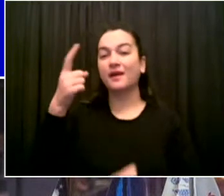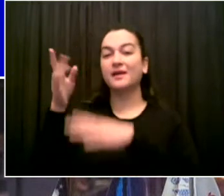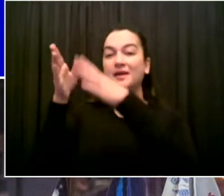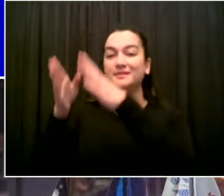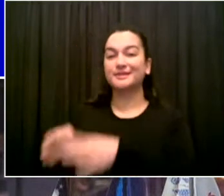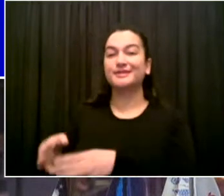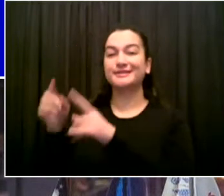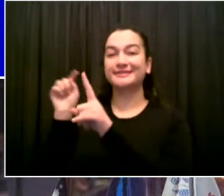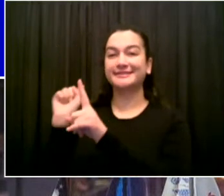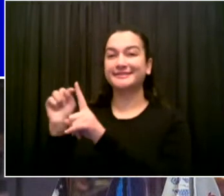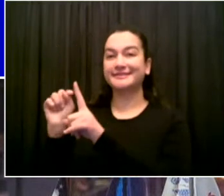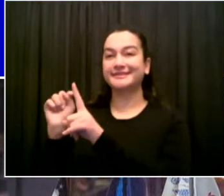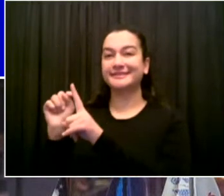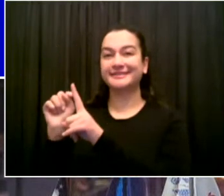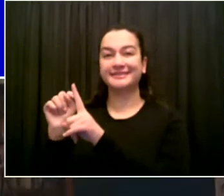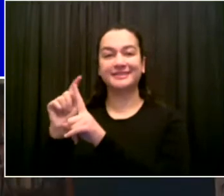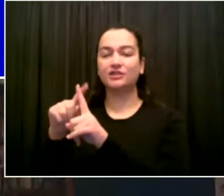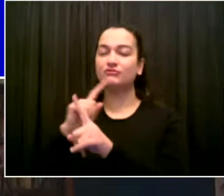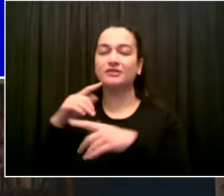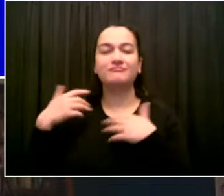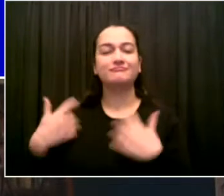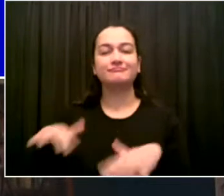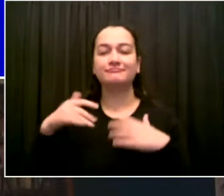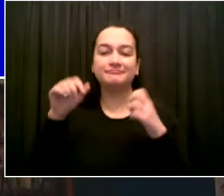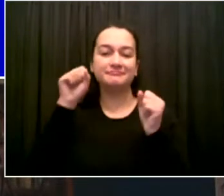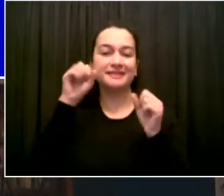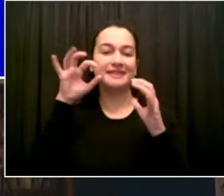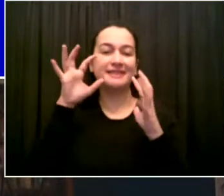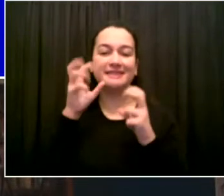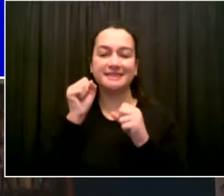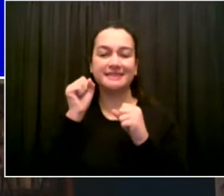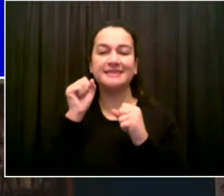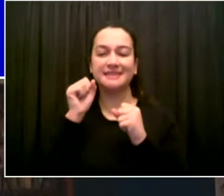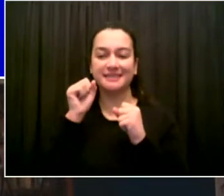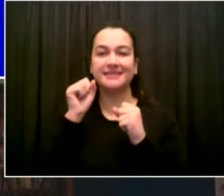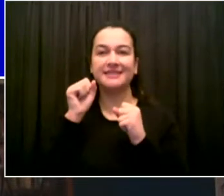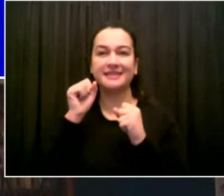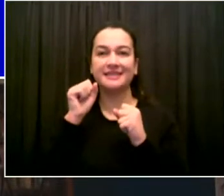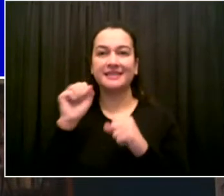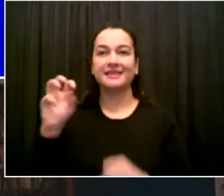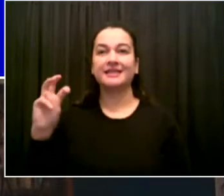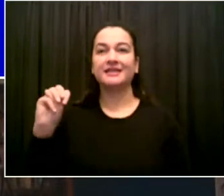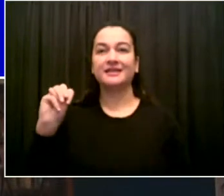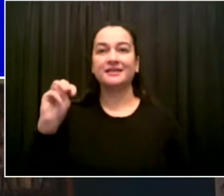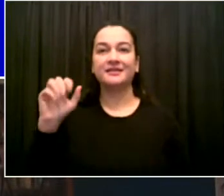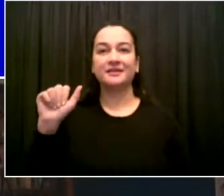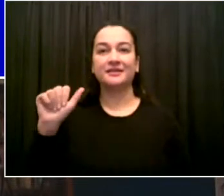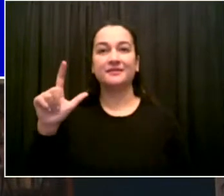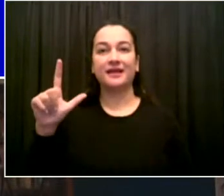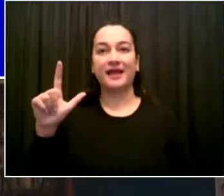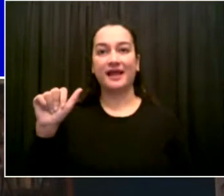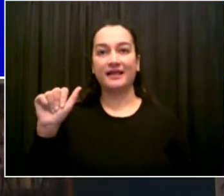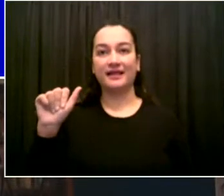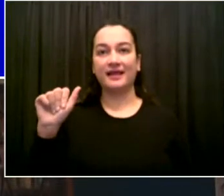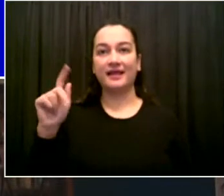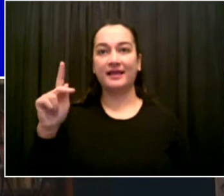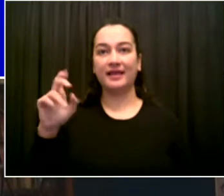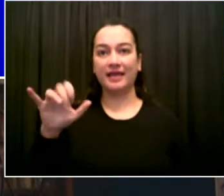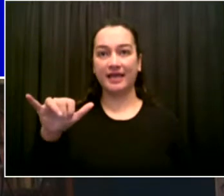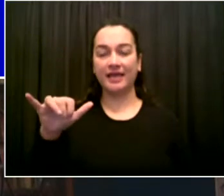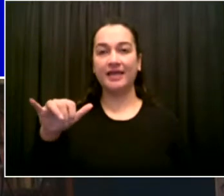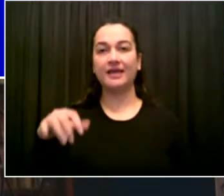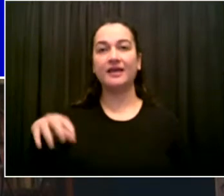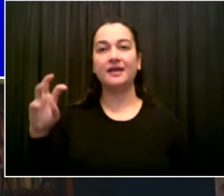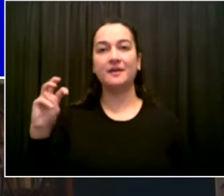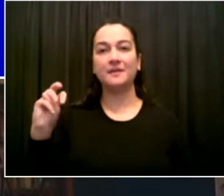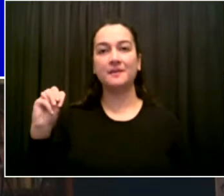legend. Maliki Mccourt is someone who, if you know him, if you have heard him on the radio,